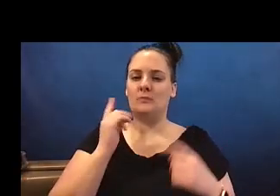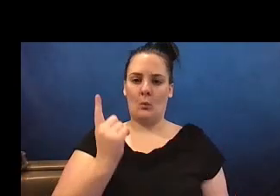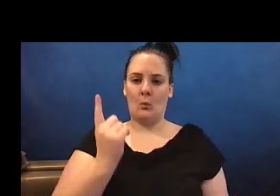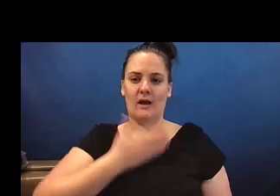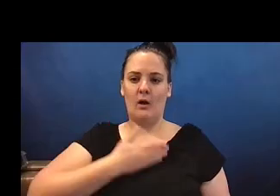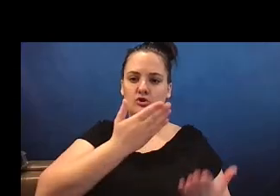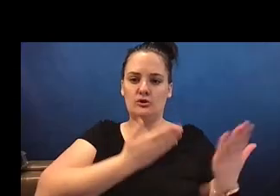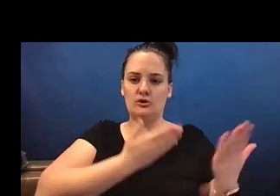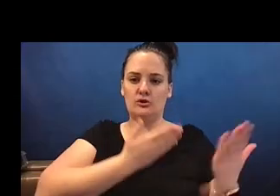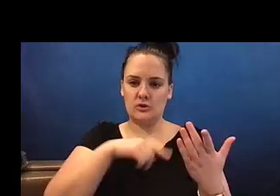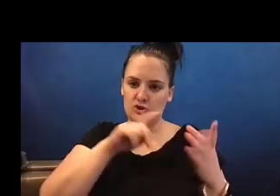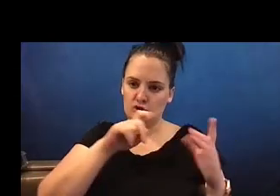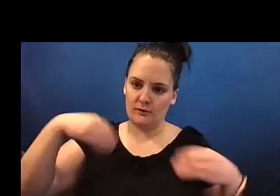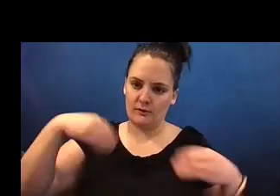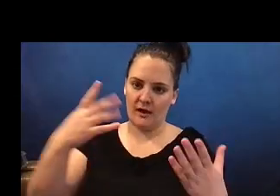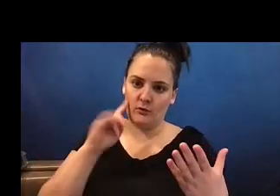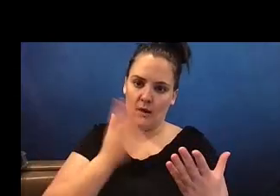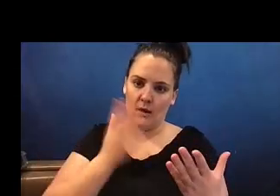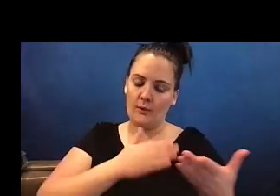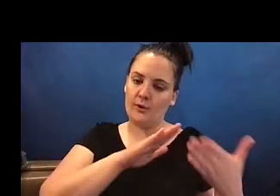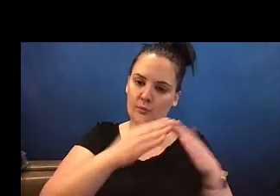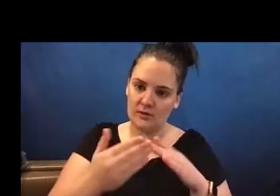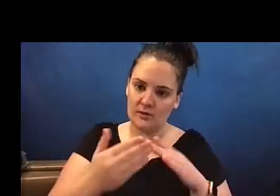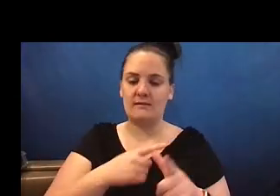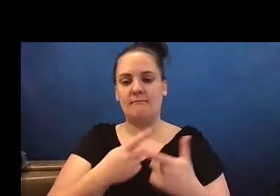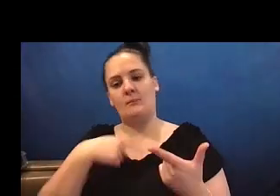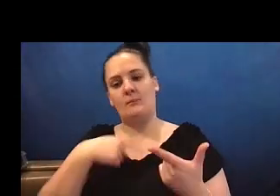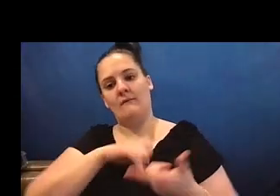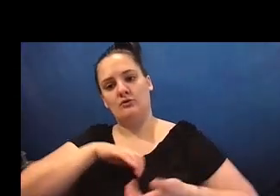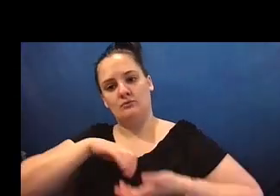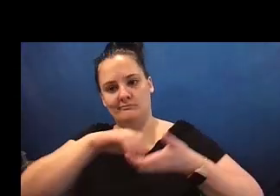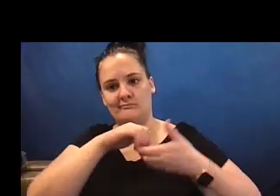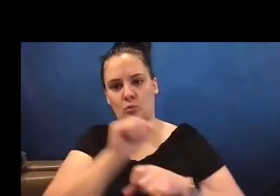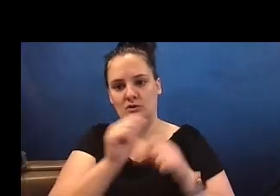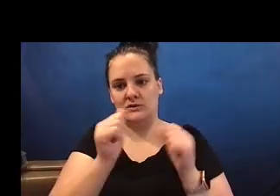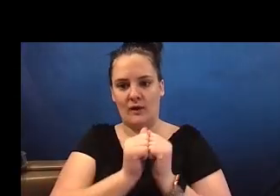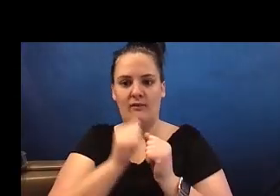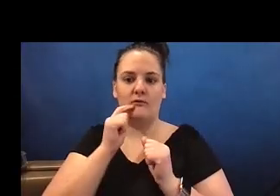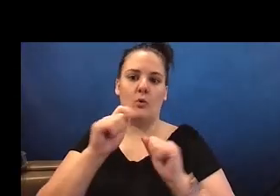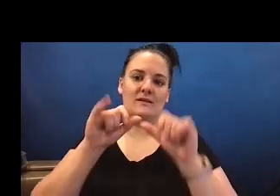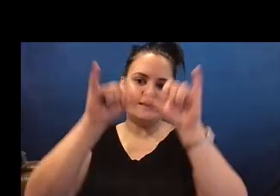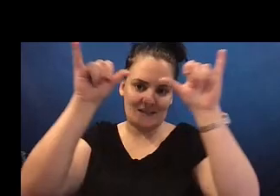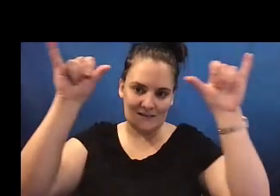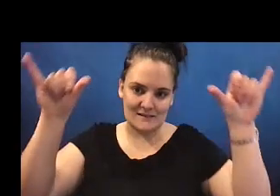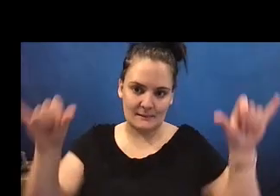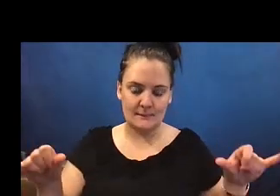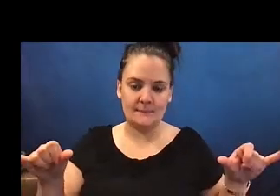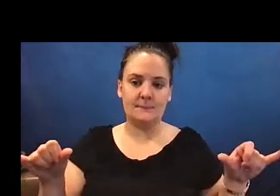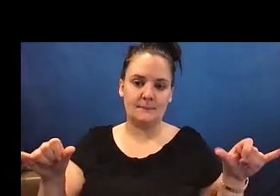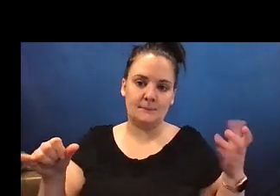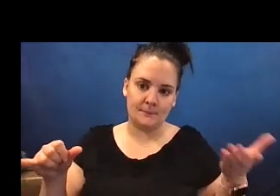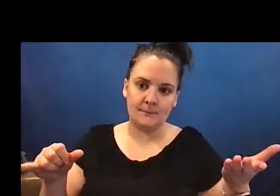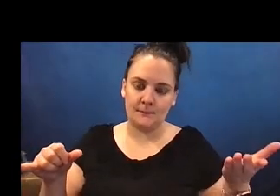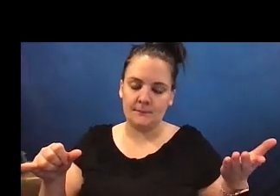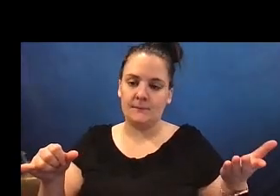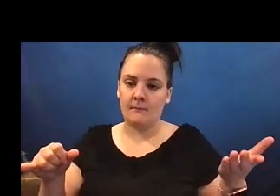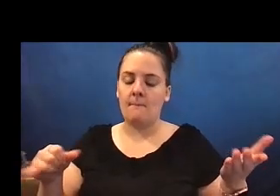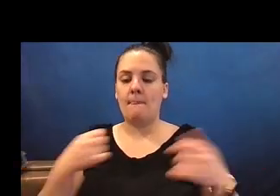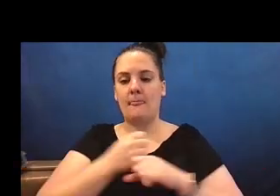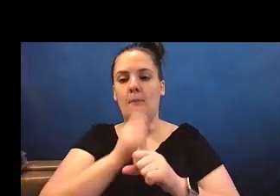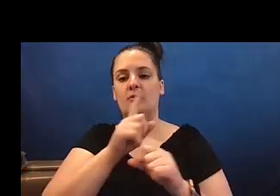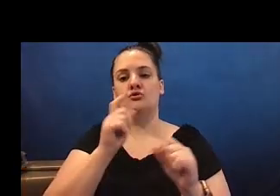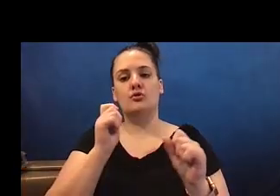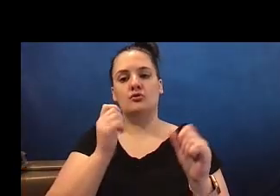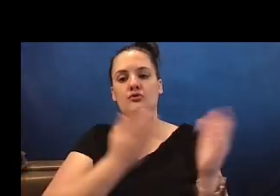be providing in our communities. And then I think we have to work together across the system, if you will, to make sure that those services